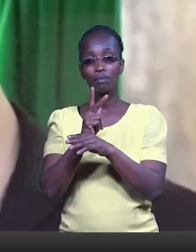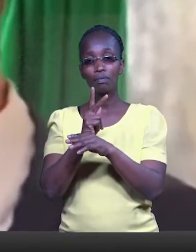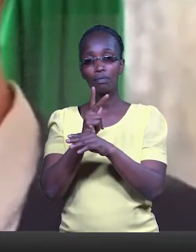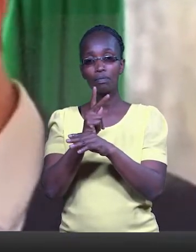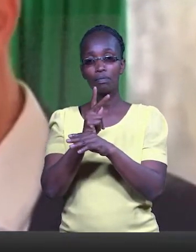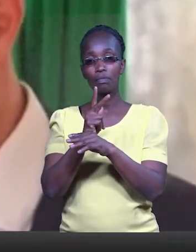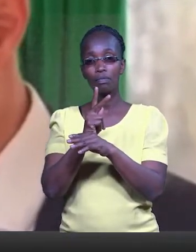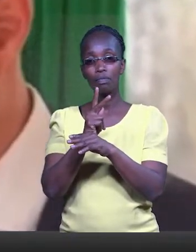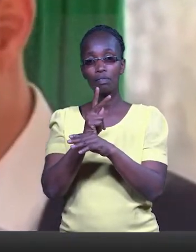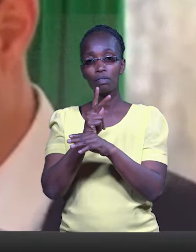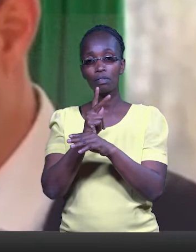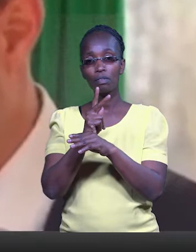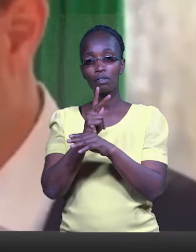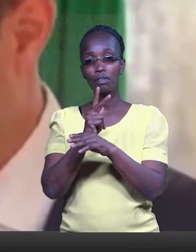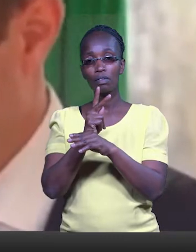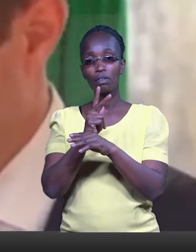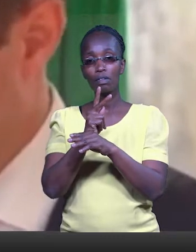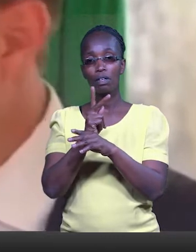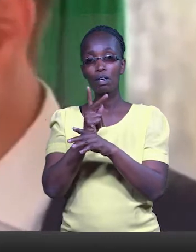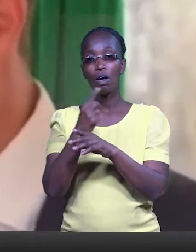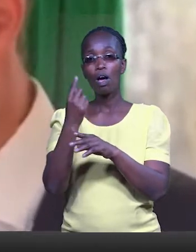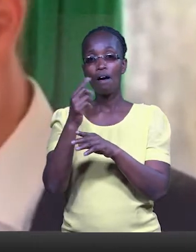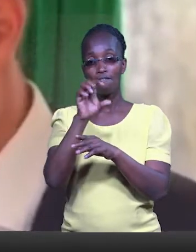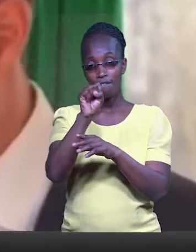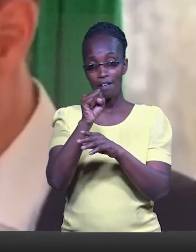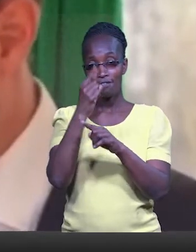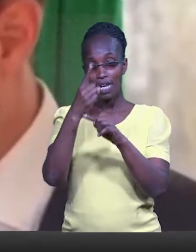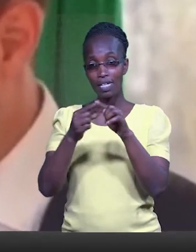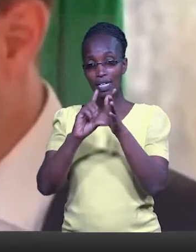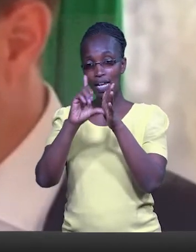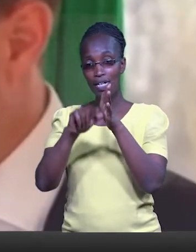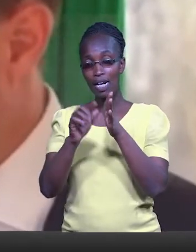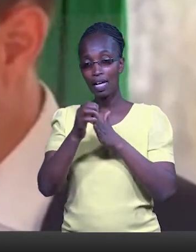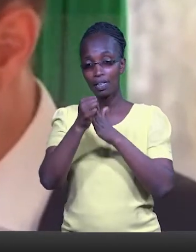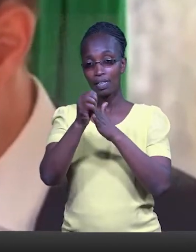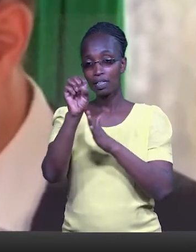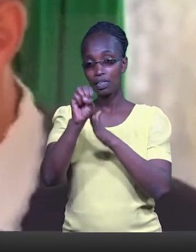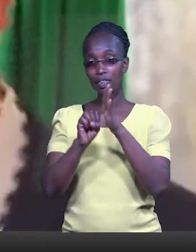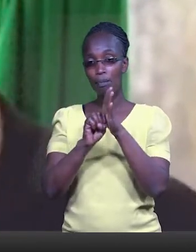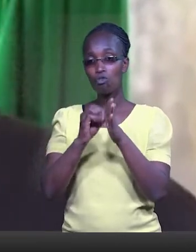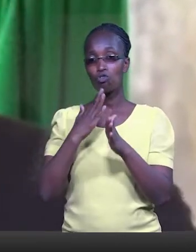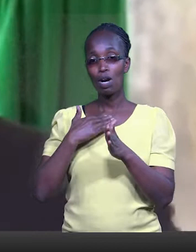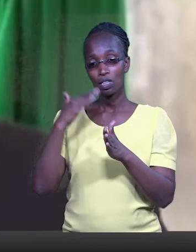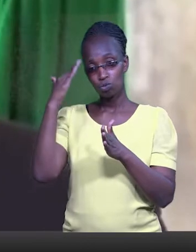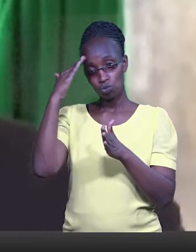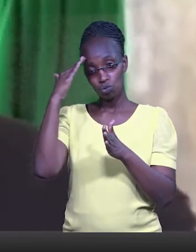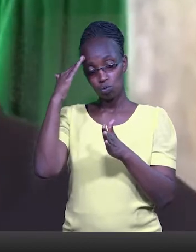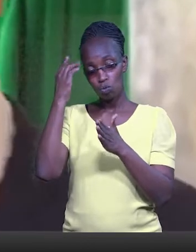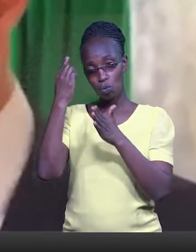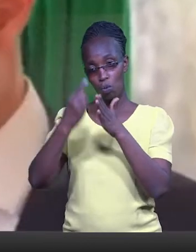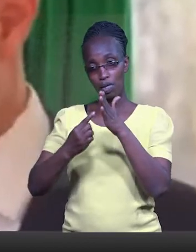Union peace support operations. Very early, only 5 years after its founding, the leadership